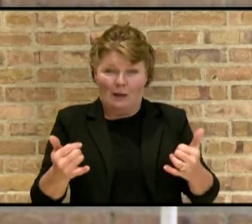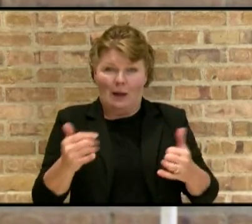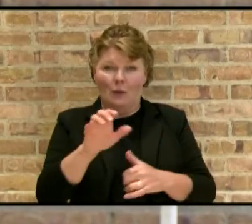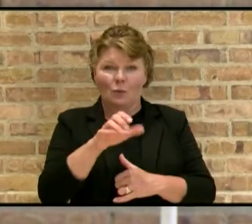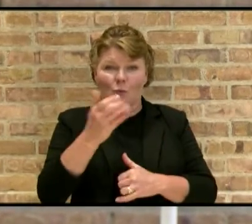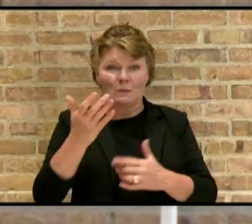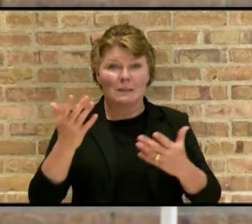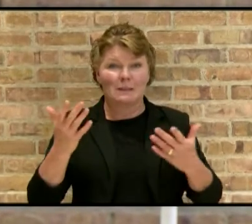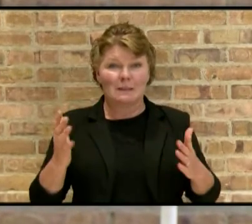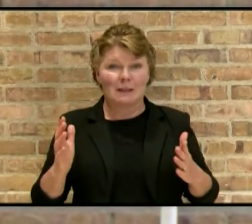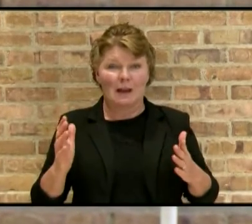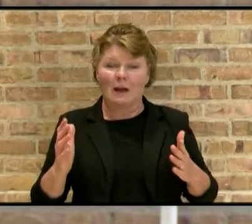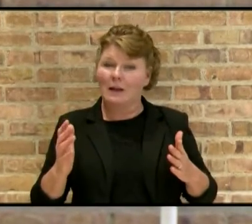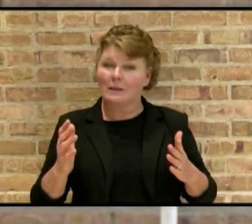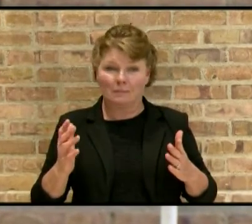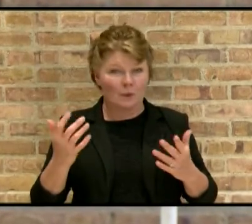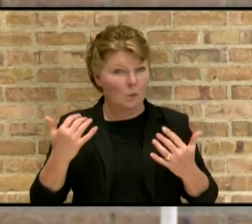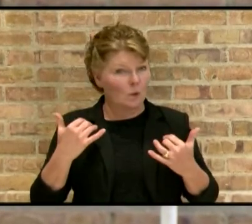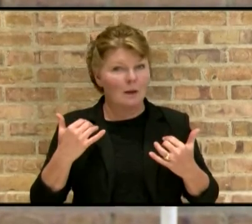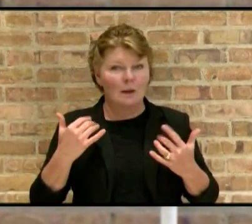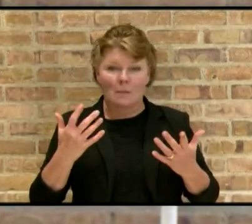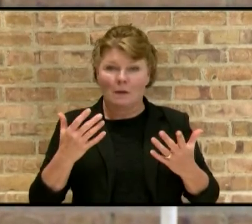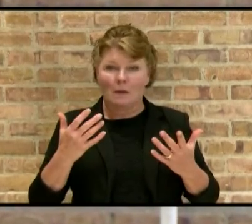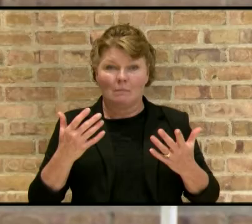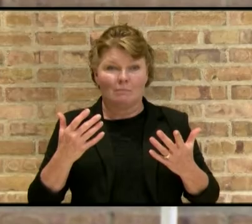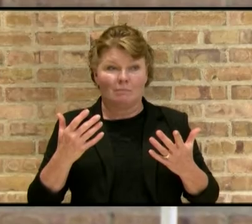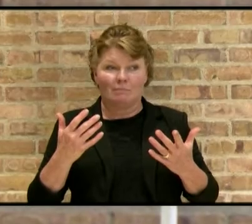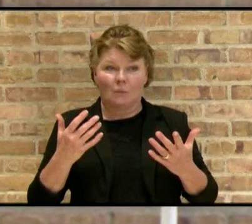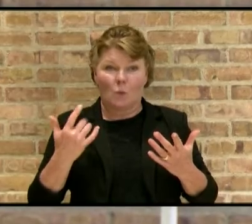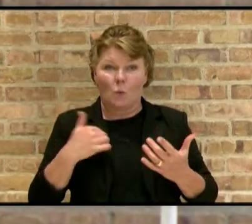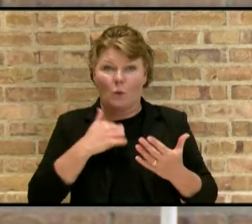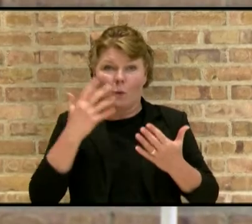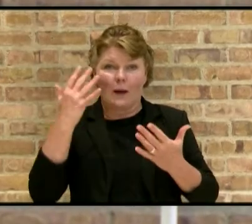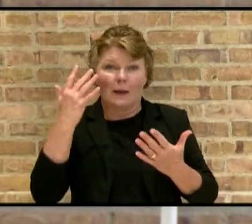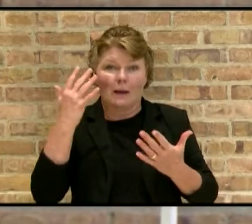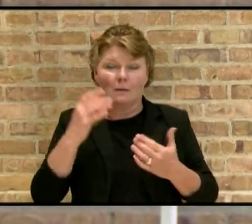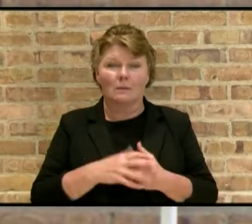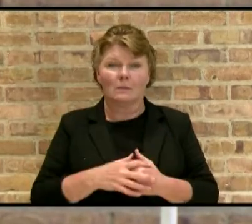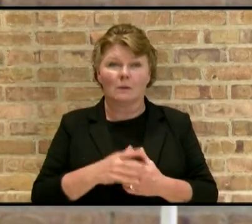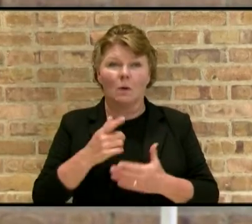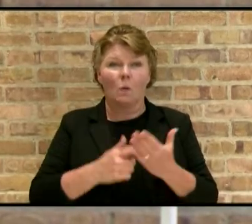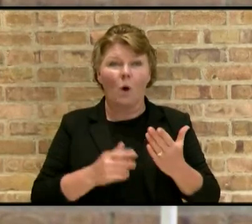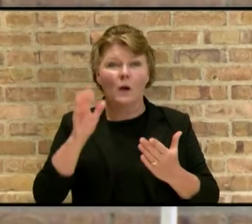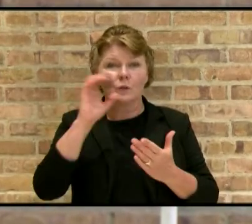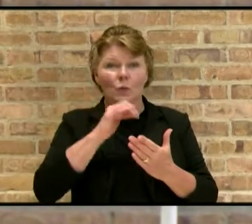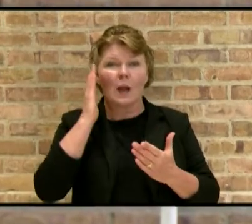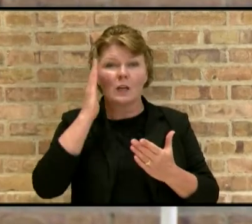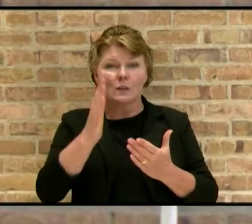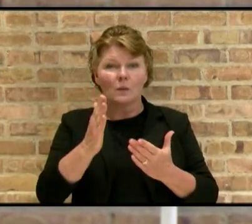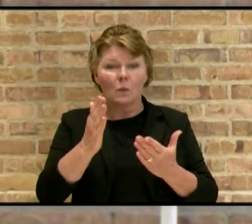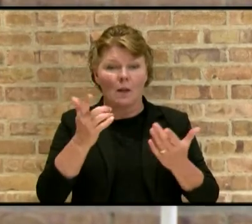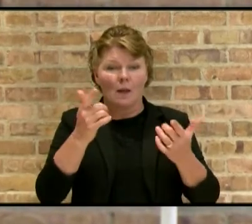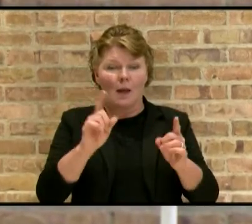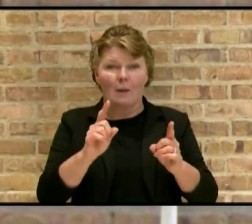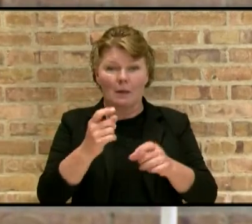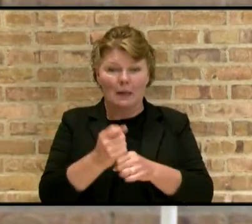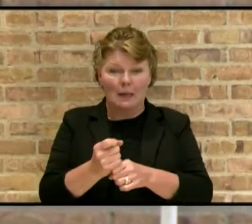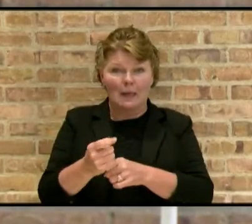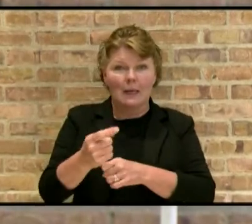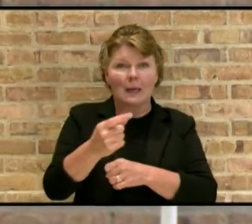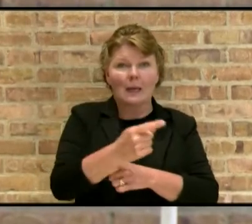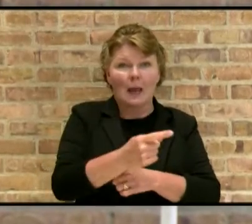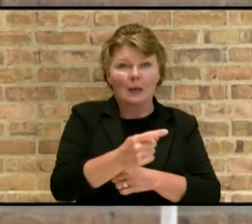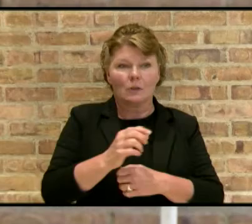Christmas, and we're still waiting. What strange things are going to happen to us this next year? Or